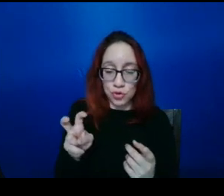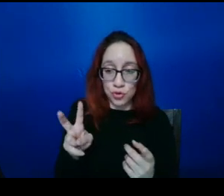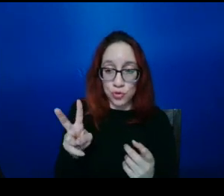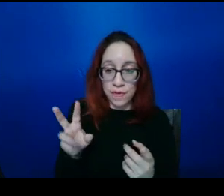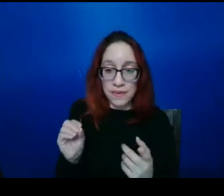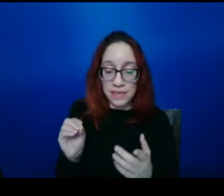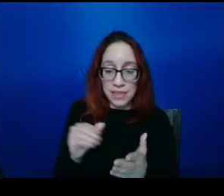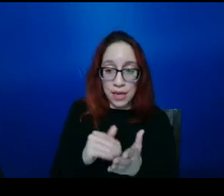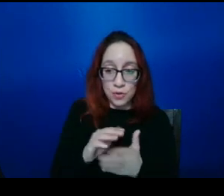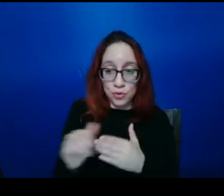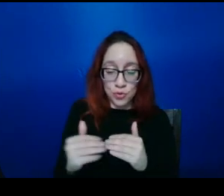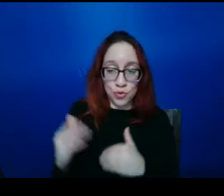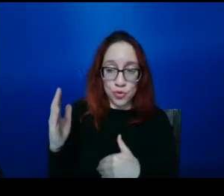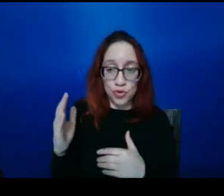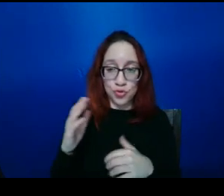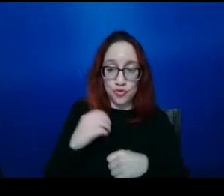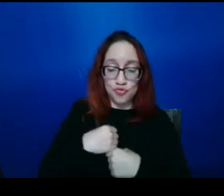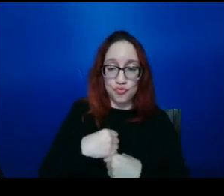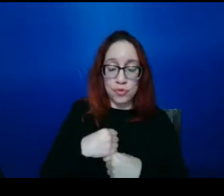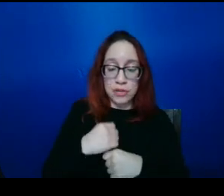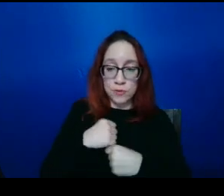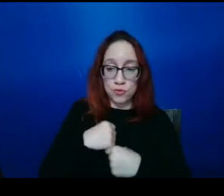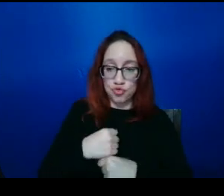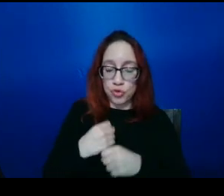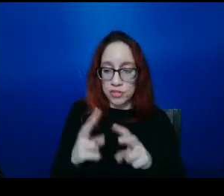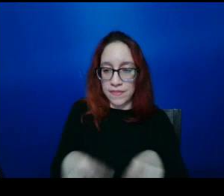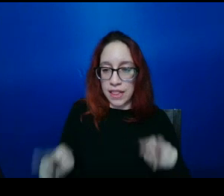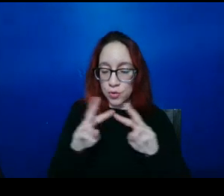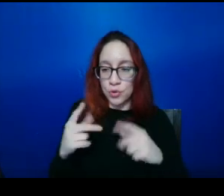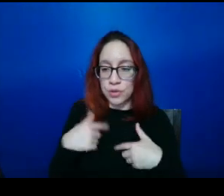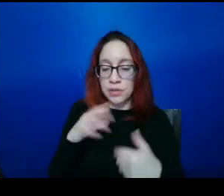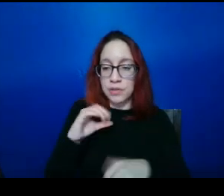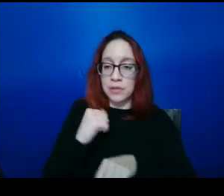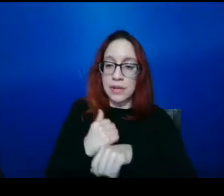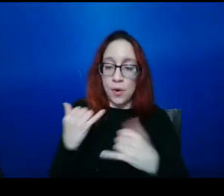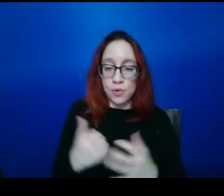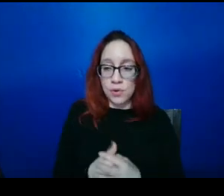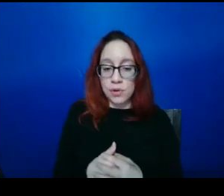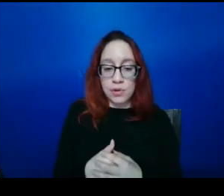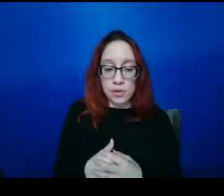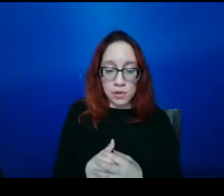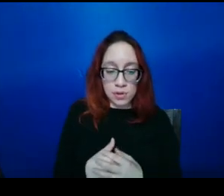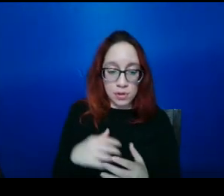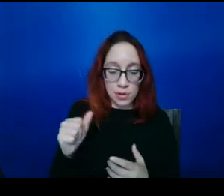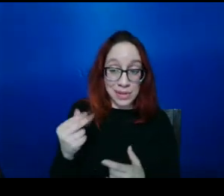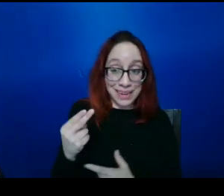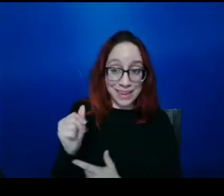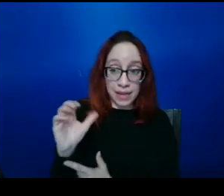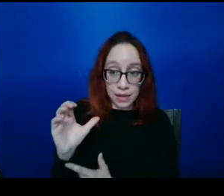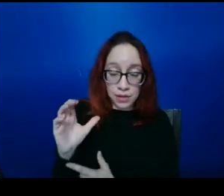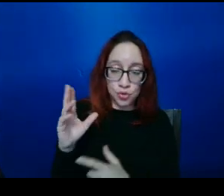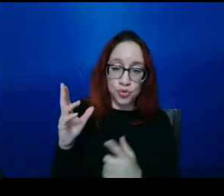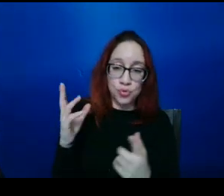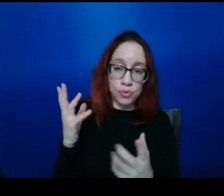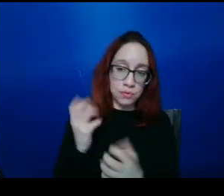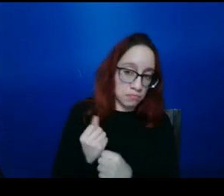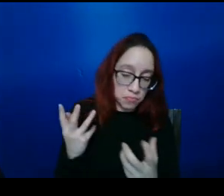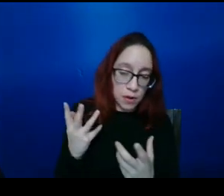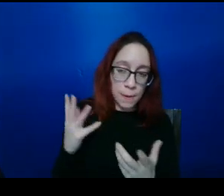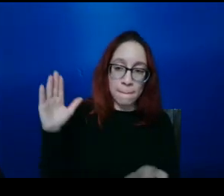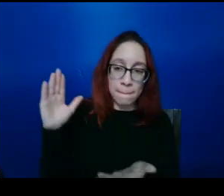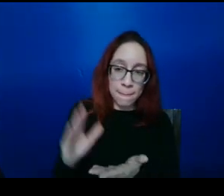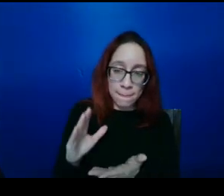250,000 or more construction value. So there is this in place for now. So the AHA is looking at to get a